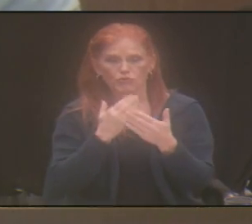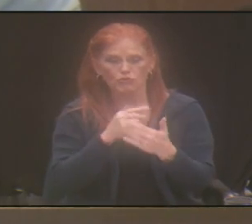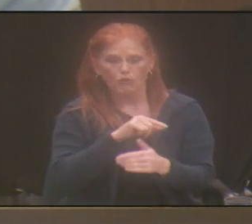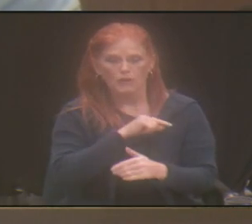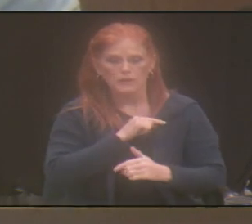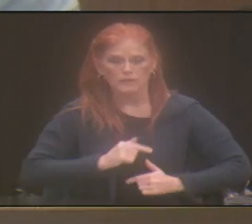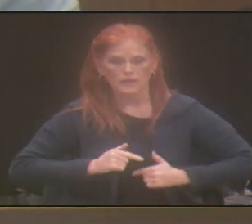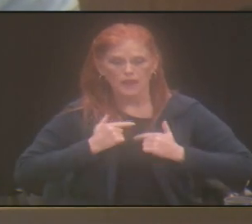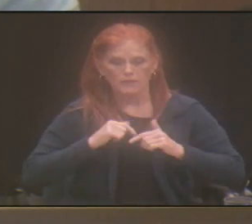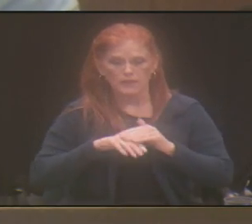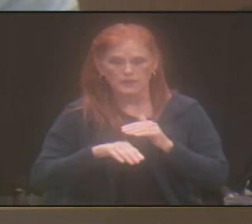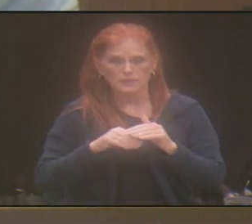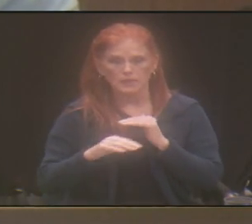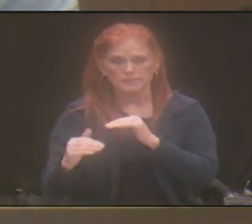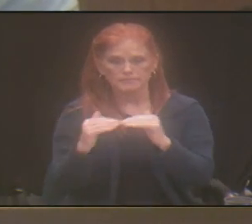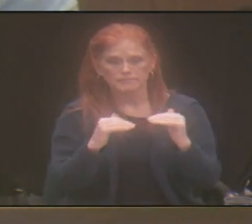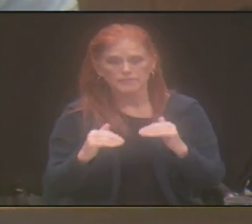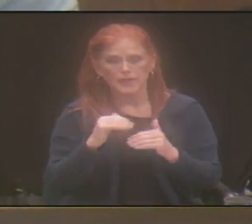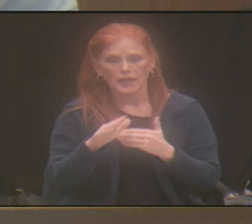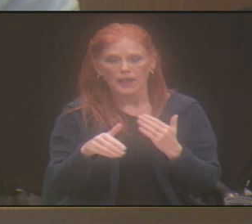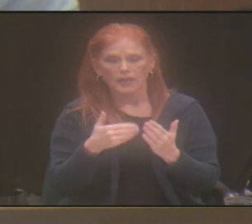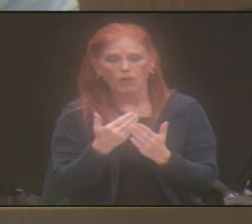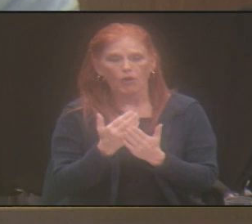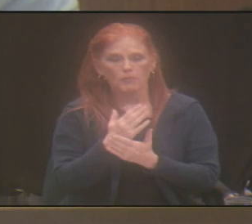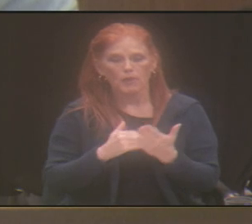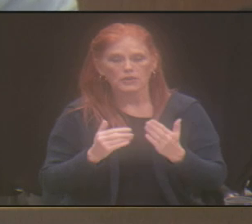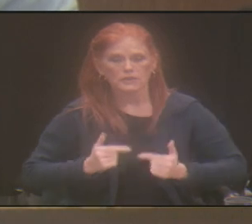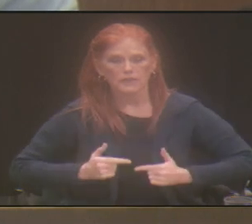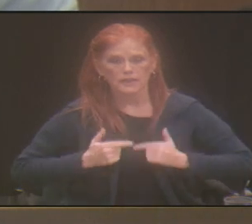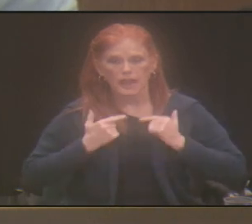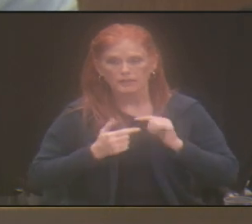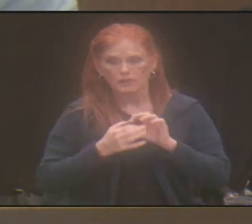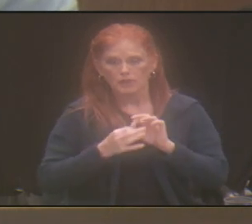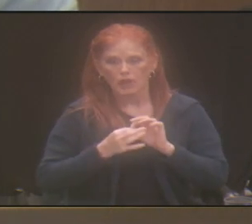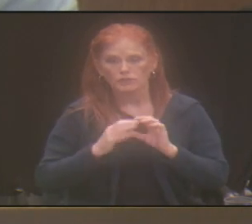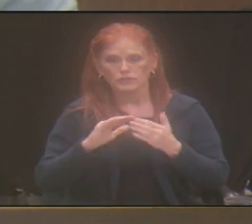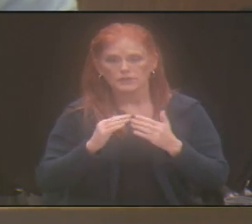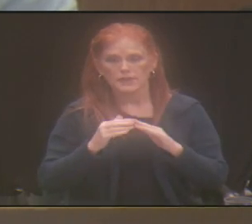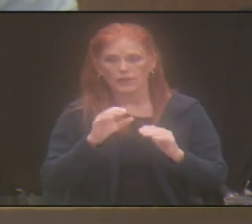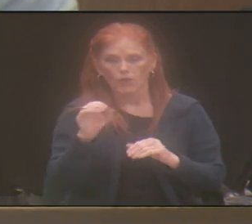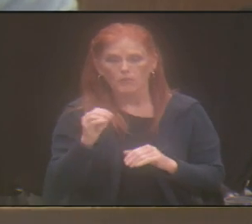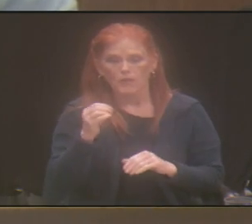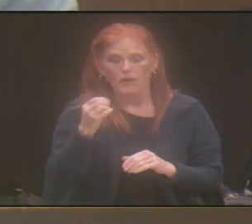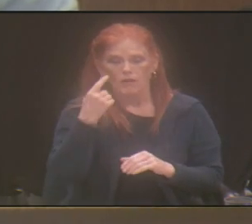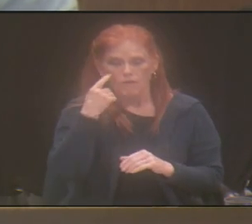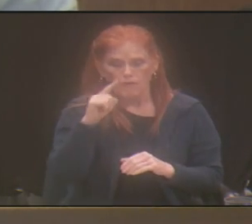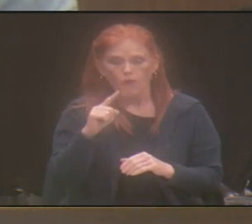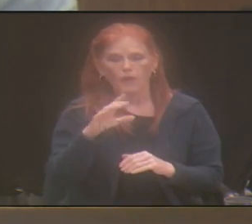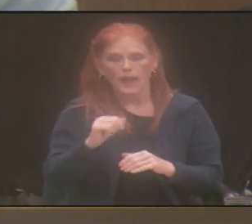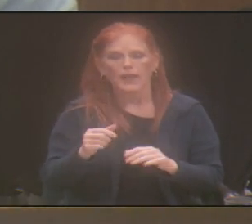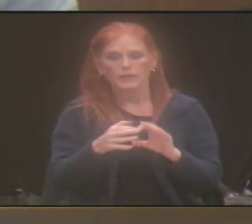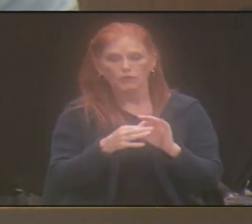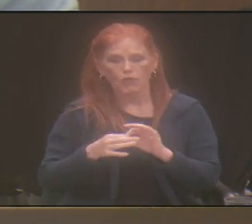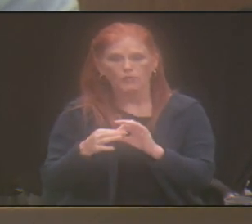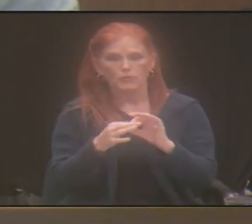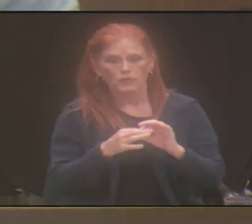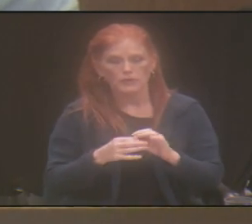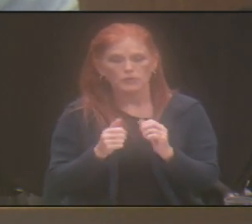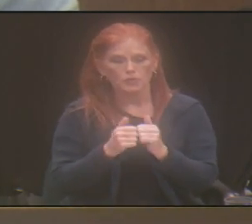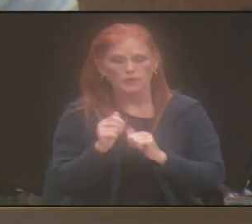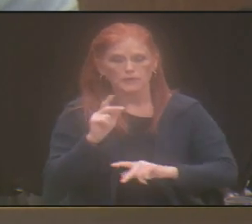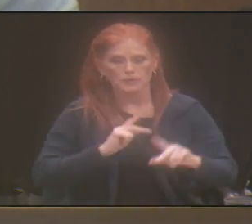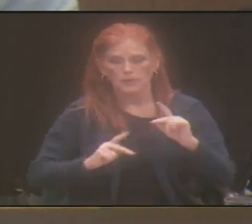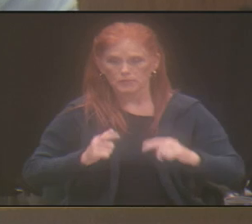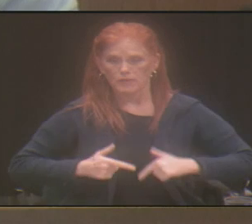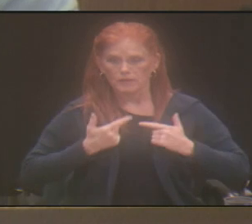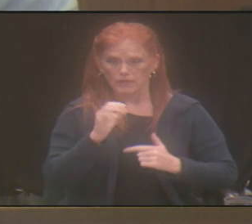accessibility, and equity in all aspects related to the City of Omaha on behalf of and in cooperation with the citizens of